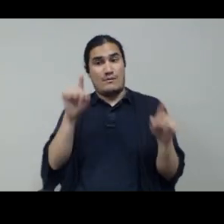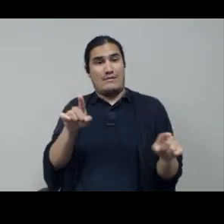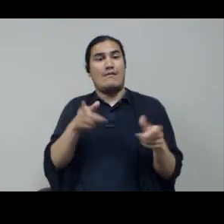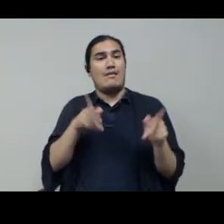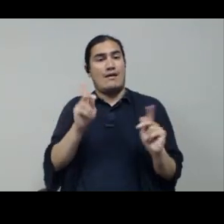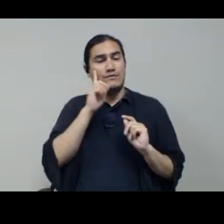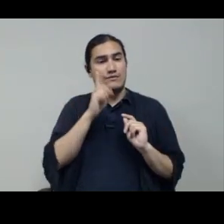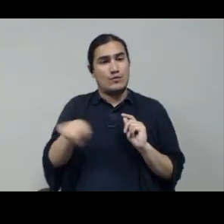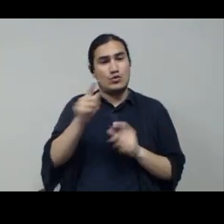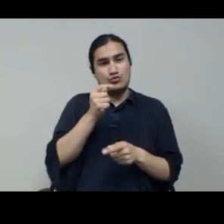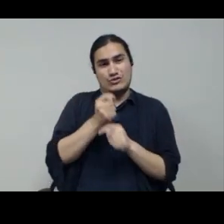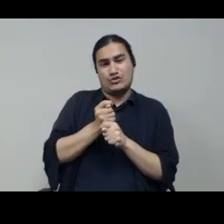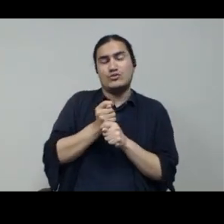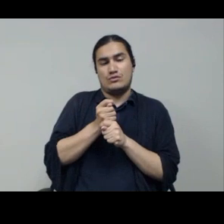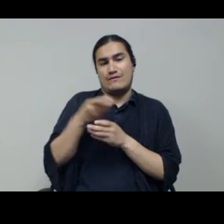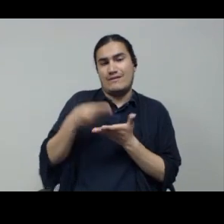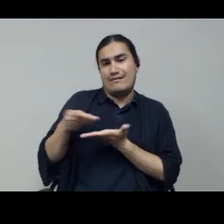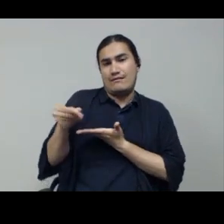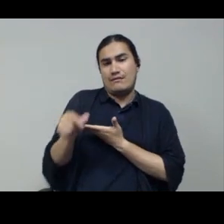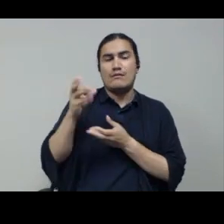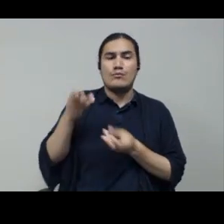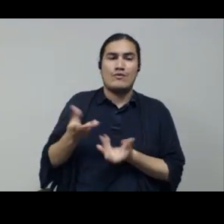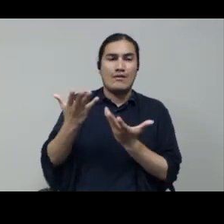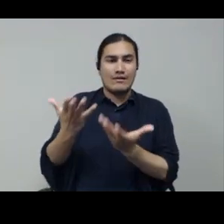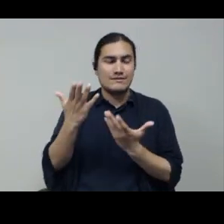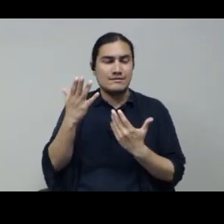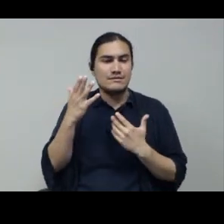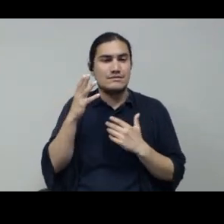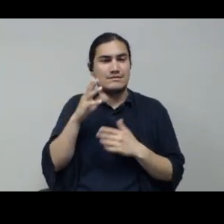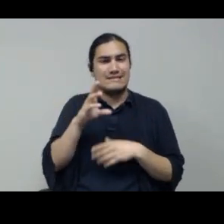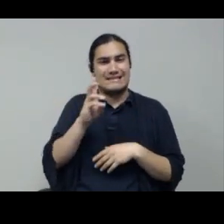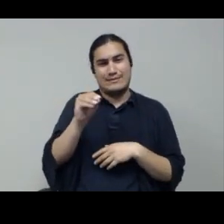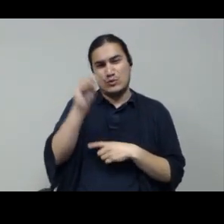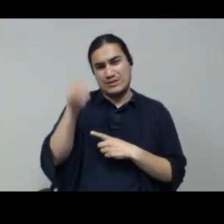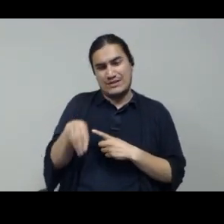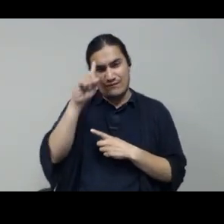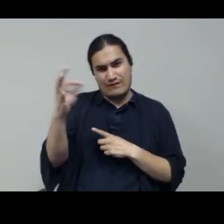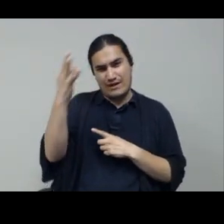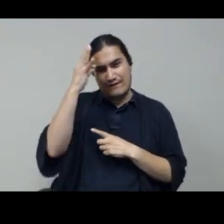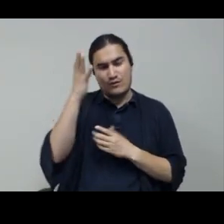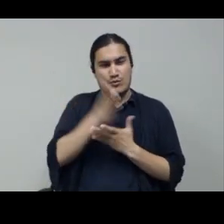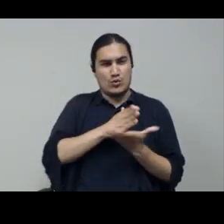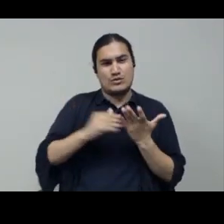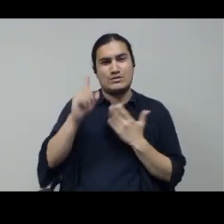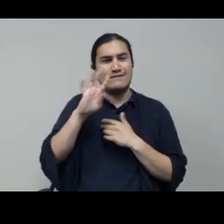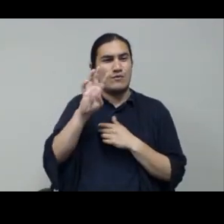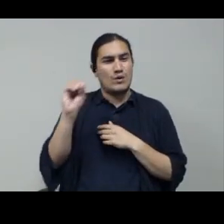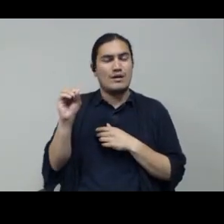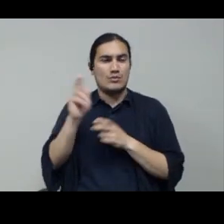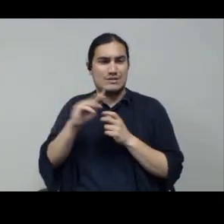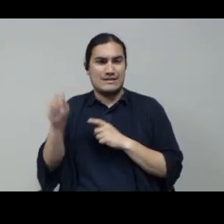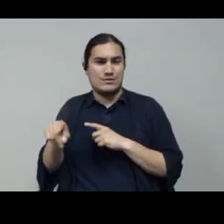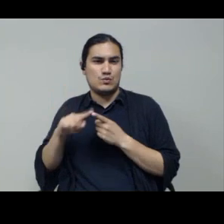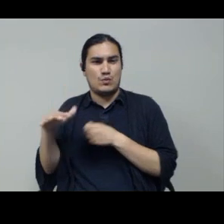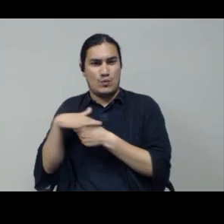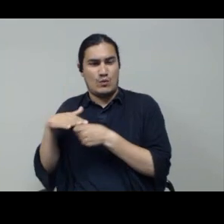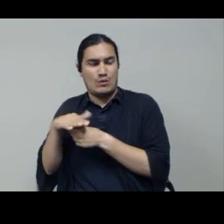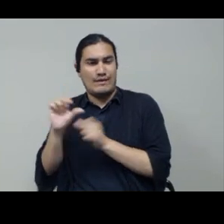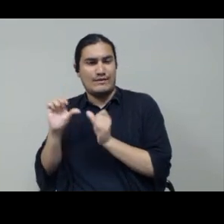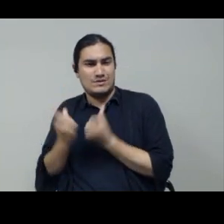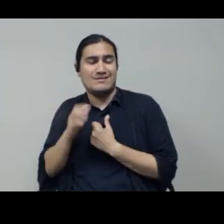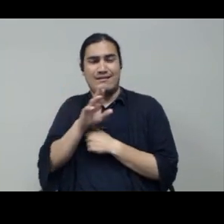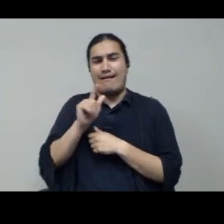the traditional funding allocation that provides 60% of federally apportioned funds to the state and 40% to local agencies.